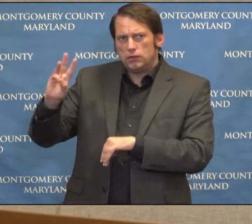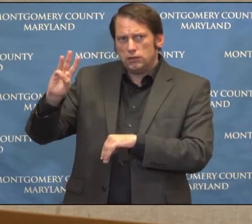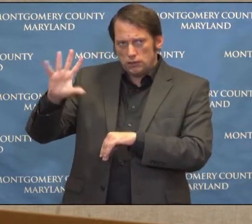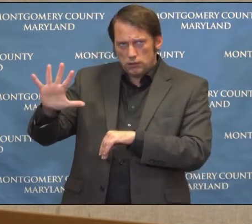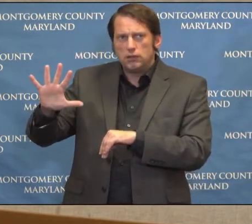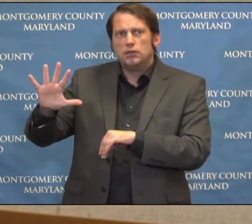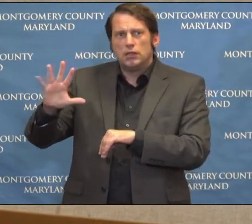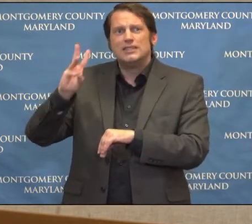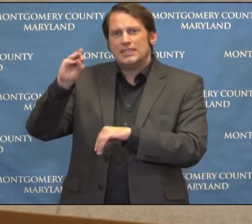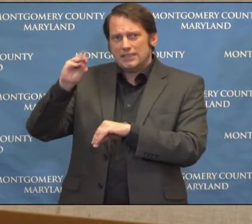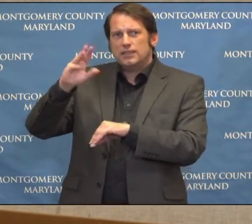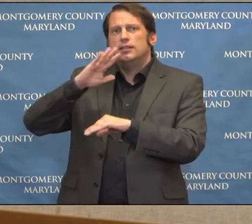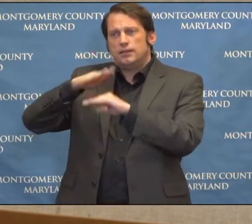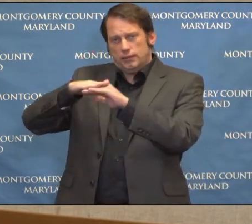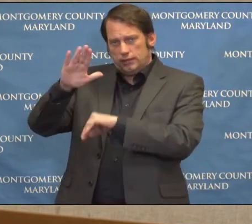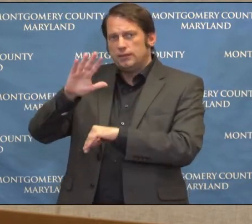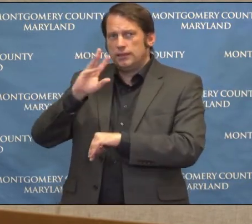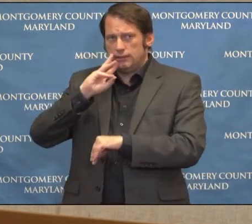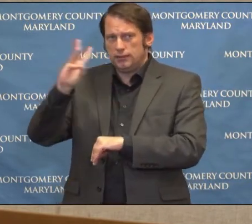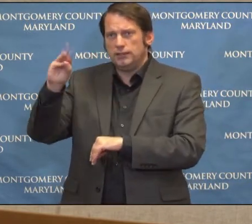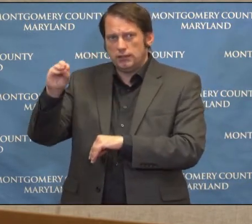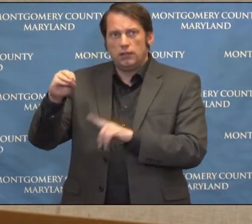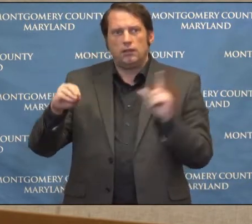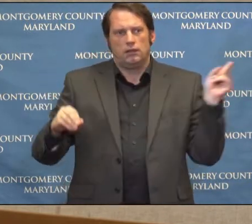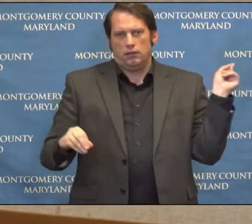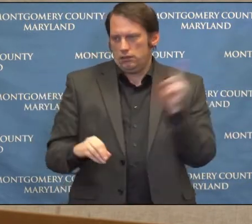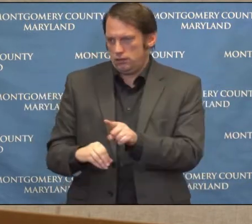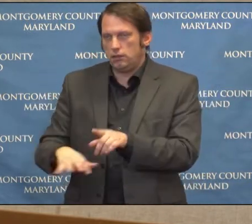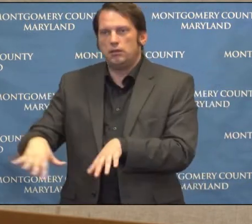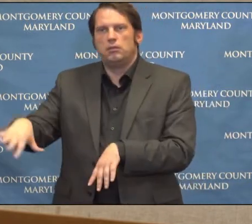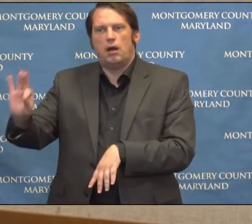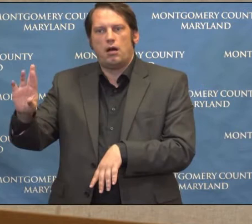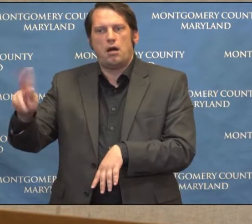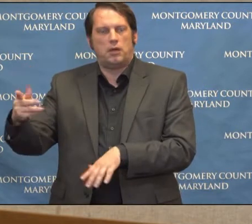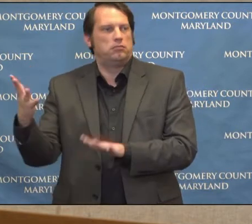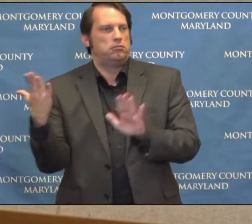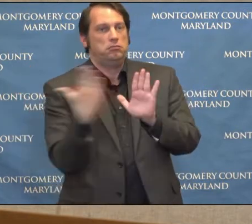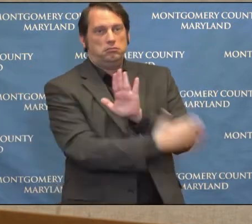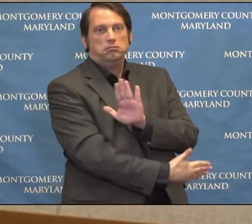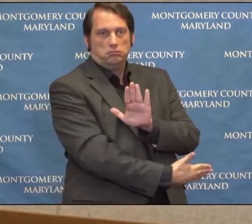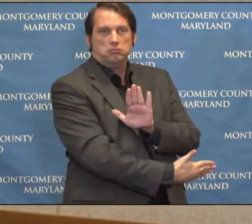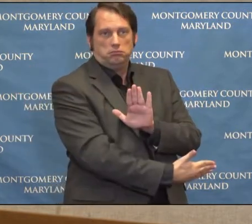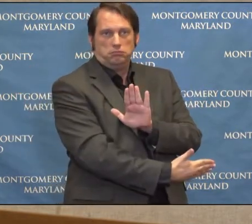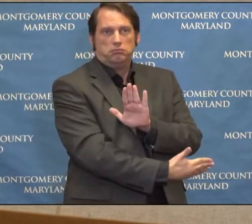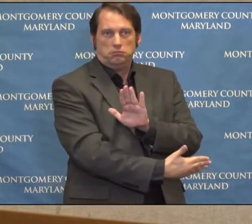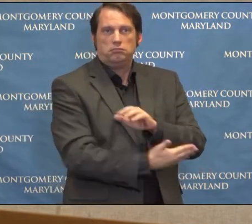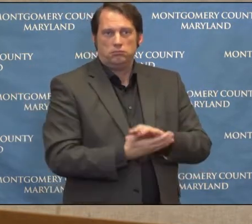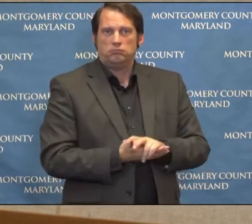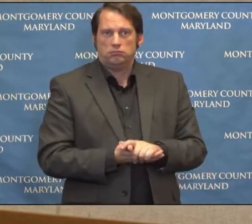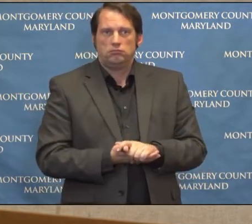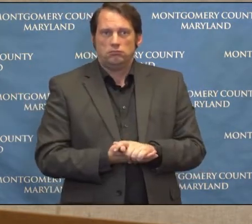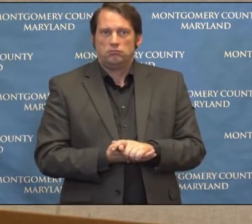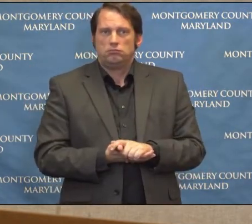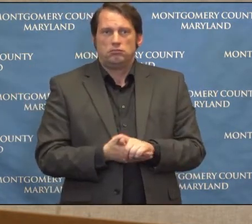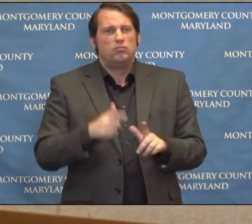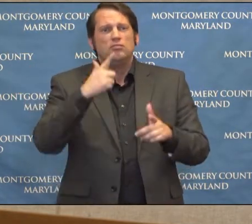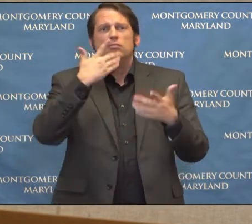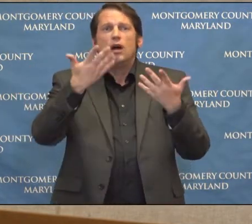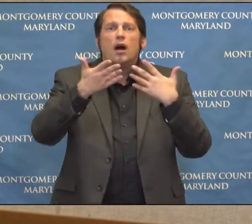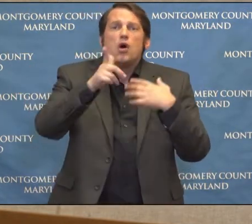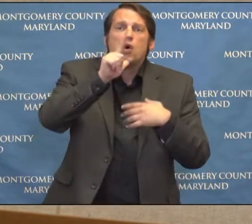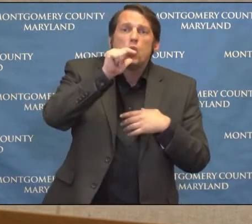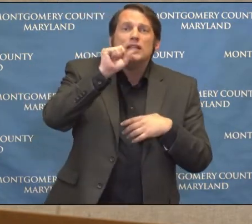need to be an established participant in any of these programs. Rather, any senior can call up and get registered to